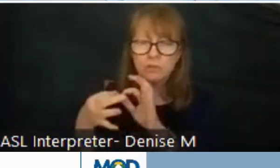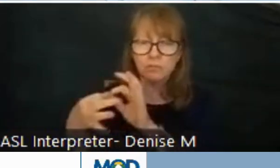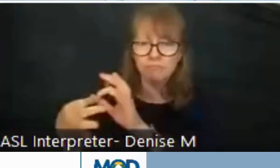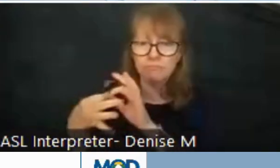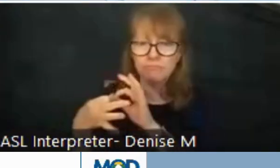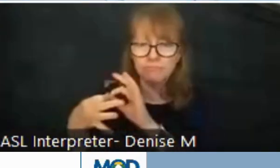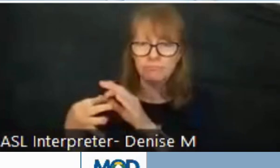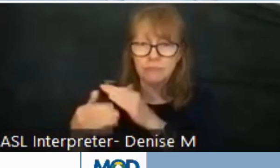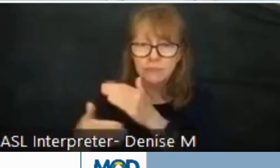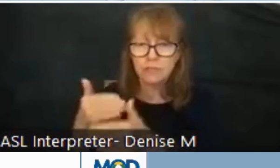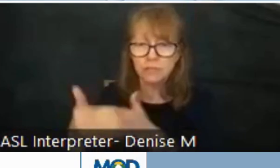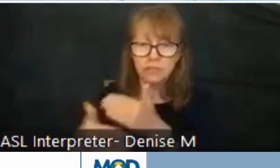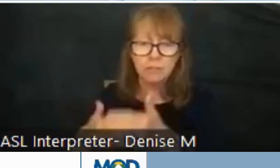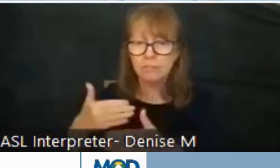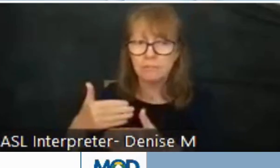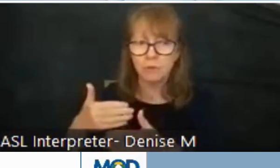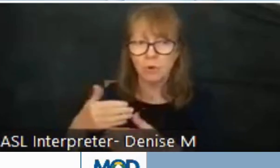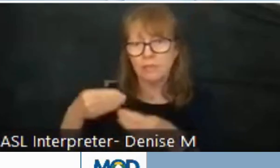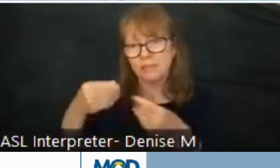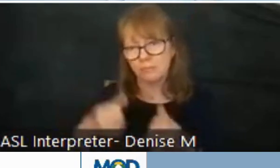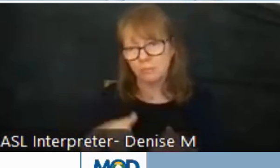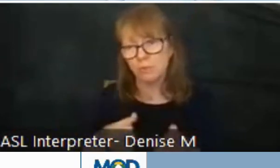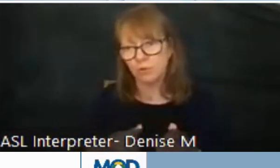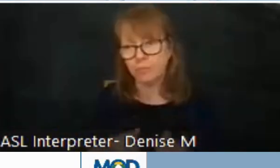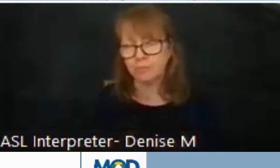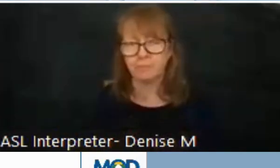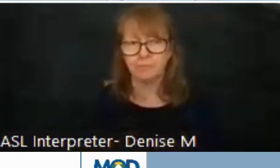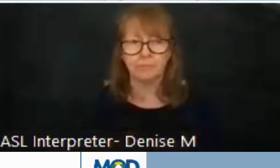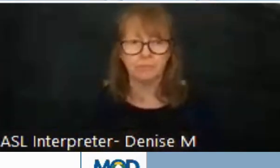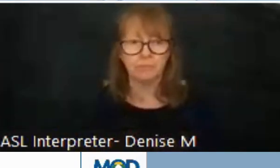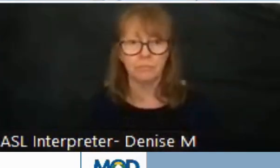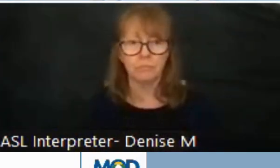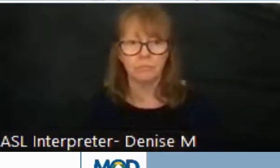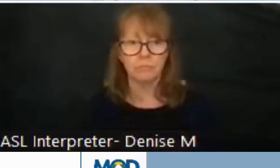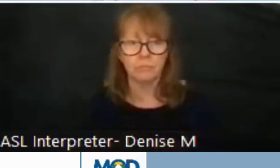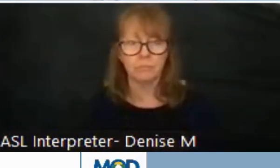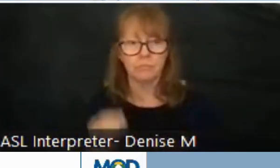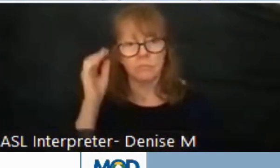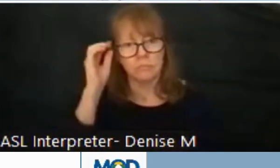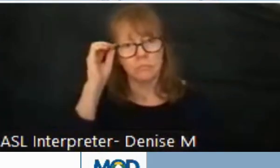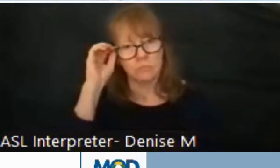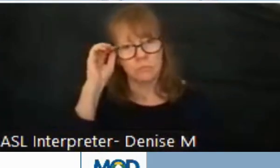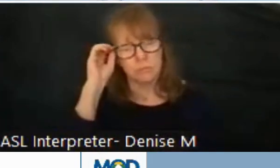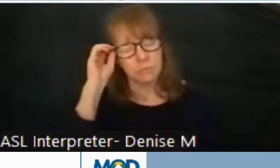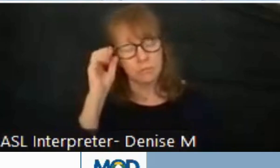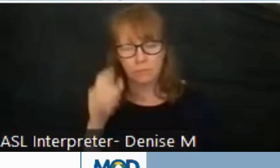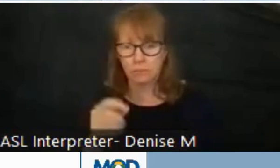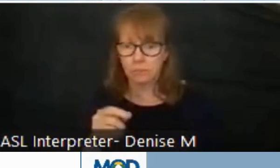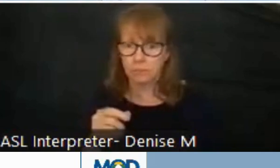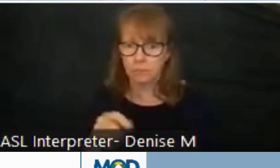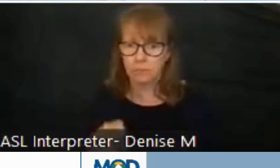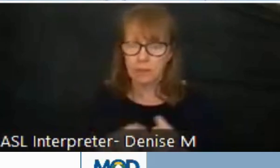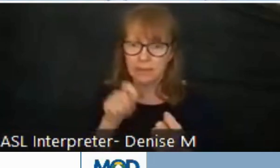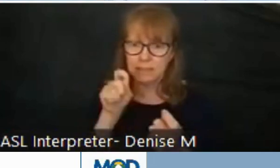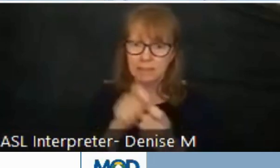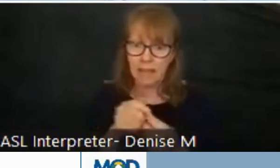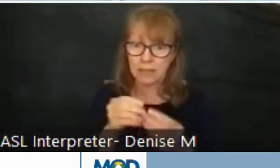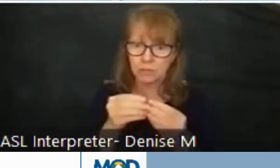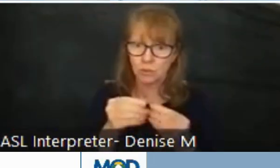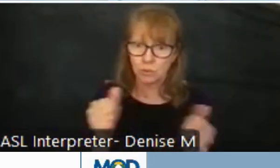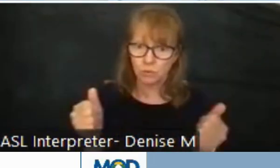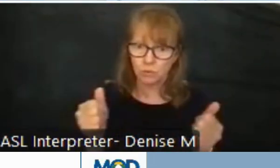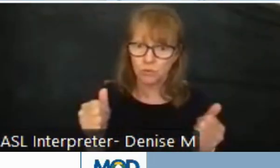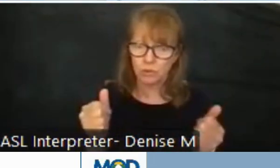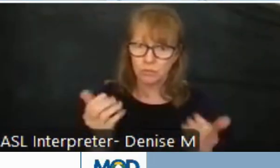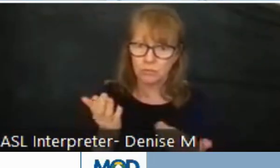smoothly. Note that you don't have to have worked out an exact solution to make a request, but